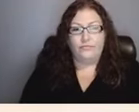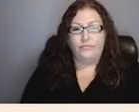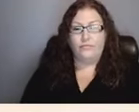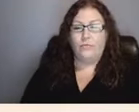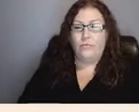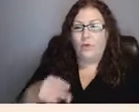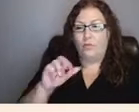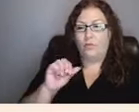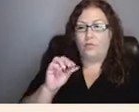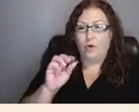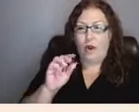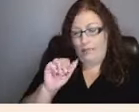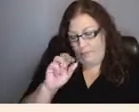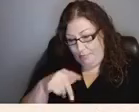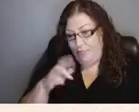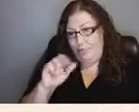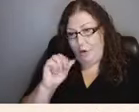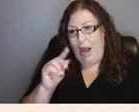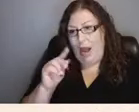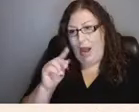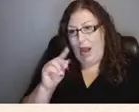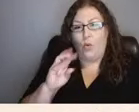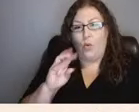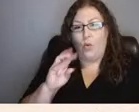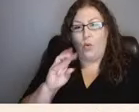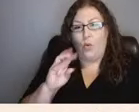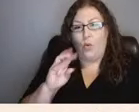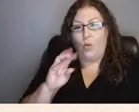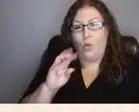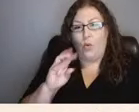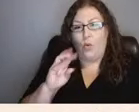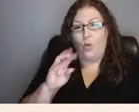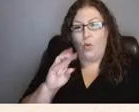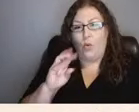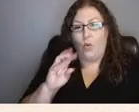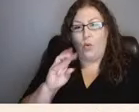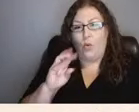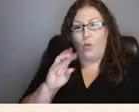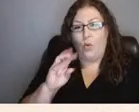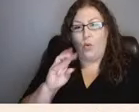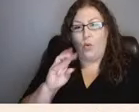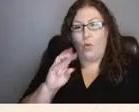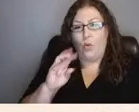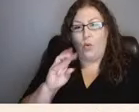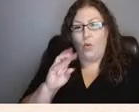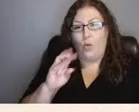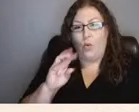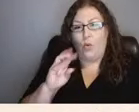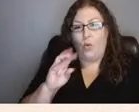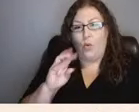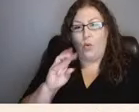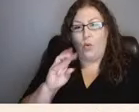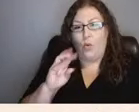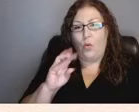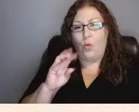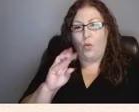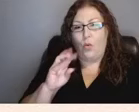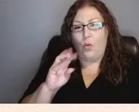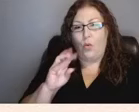Prader-Willi syndrome means an inherited condition typified by neonatal hypotonia with failure to